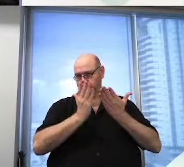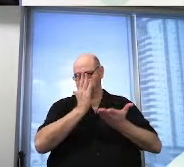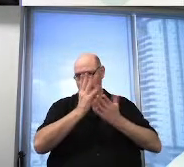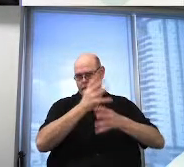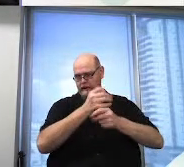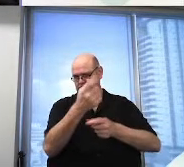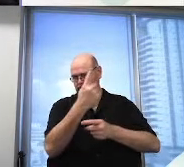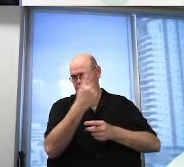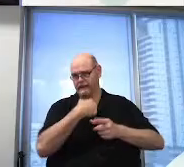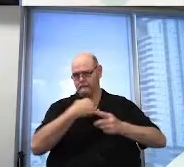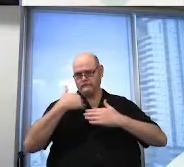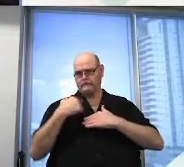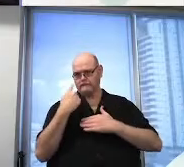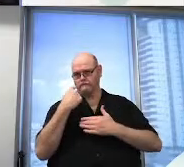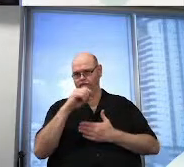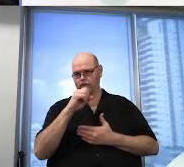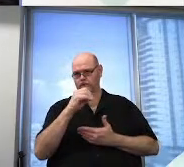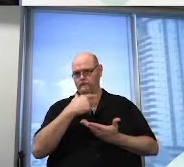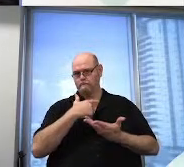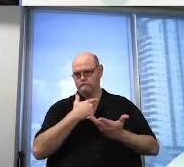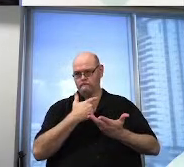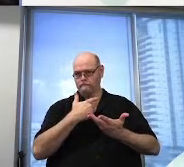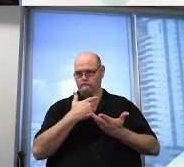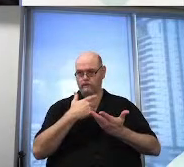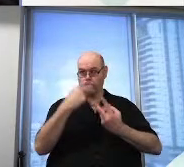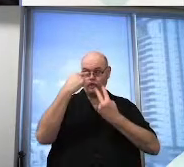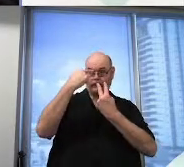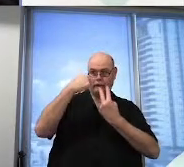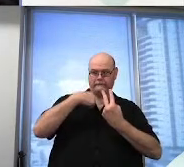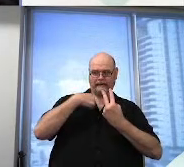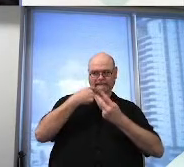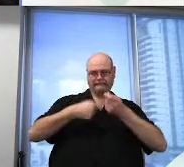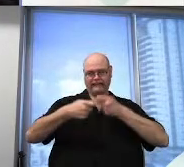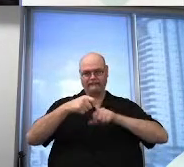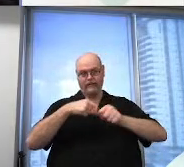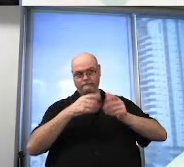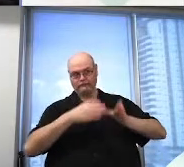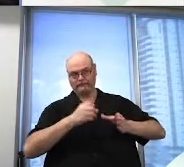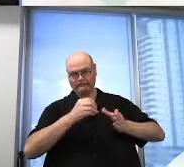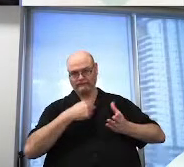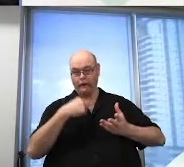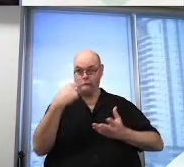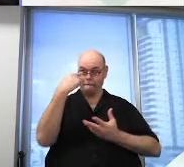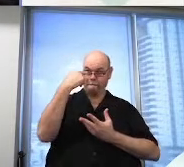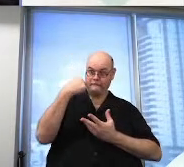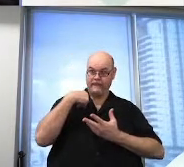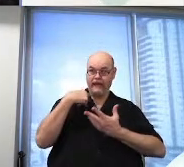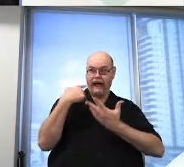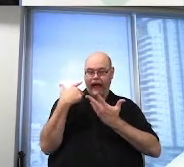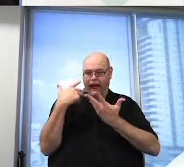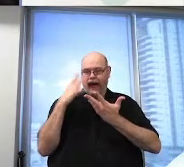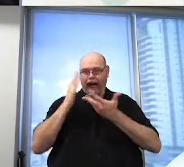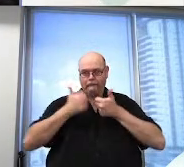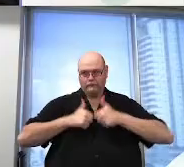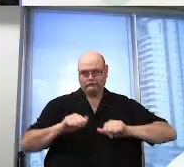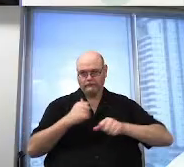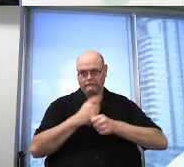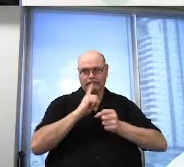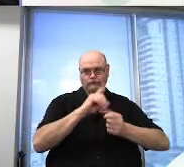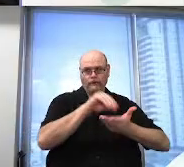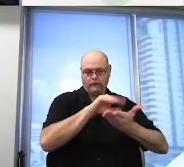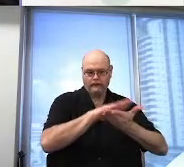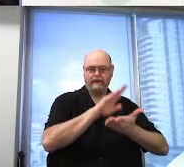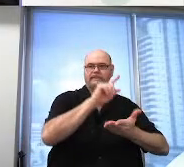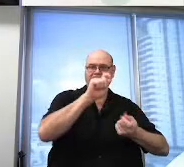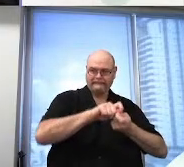we can't get something that I'm responsible for, so that because you're looking at me rather than somebody else, and I'll see what I can do that